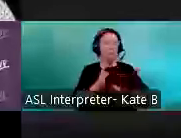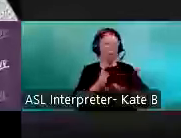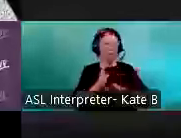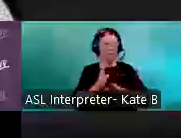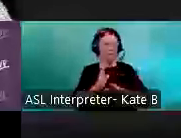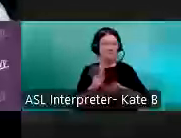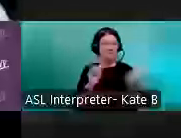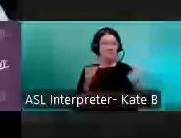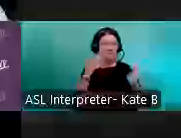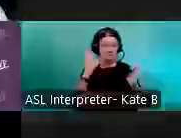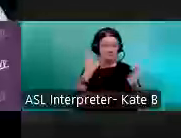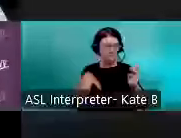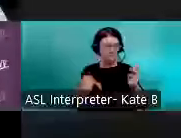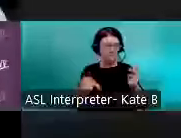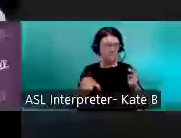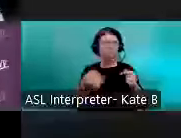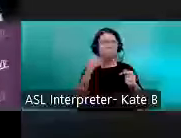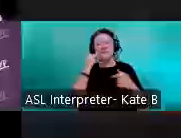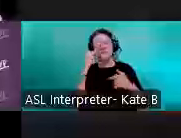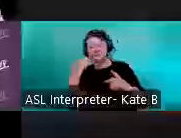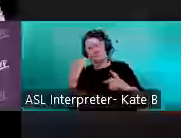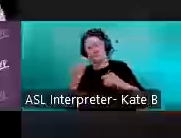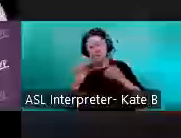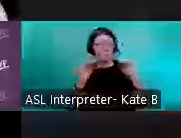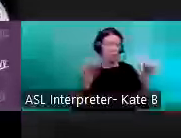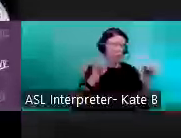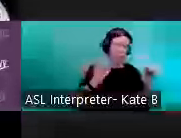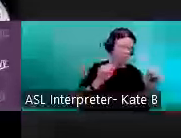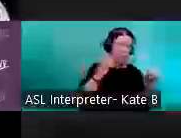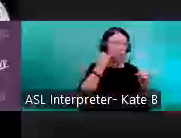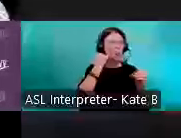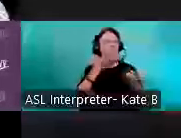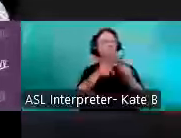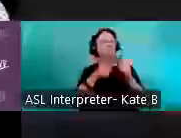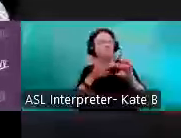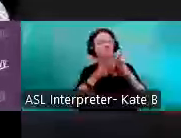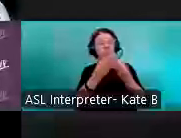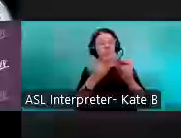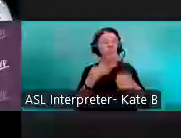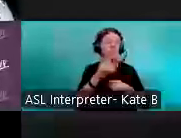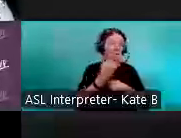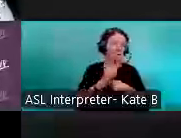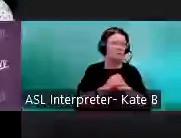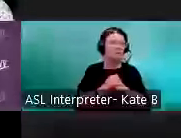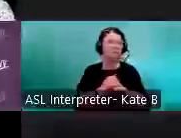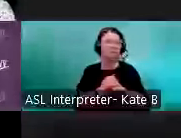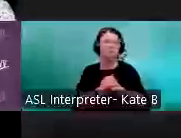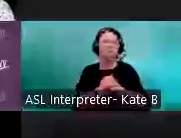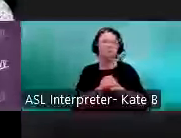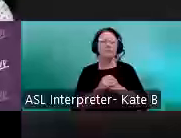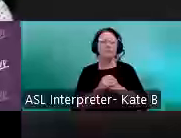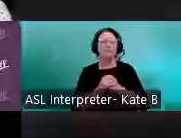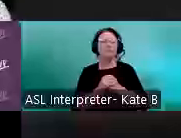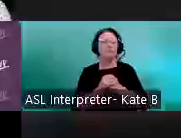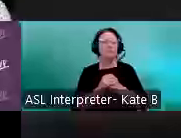that everybody is aware of, whether you have a disability or you support someone with a disability or an ally. There are some